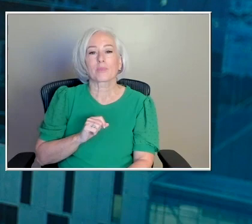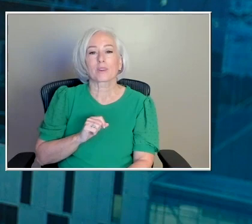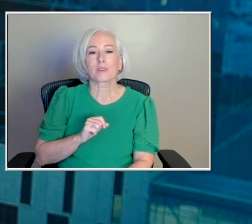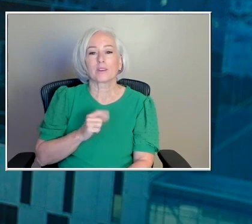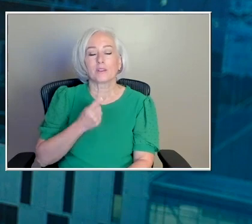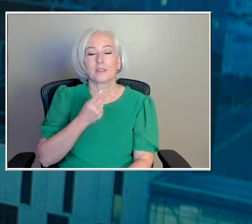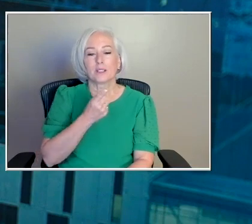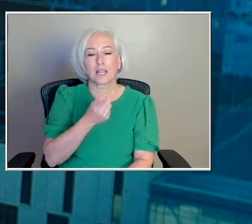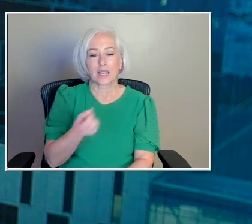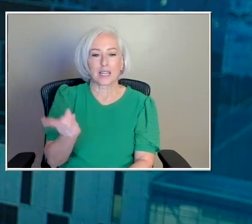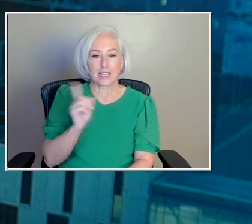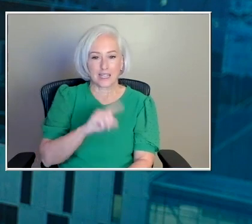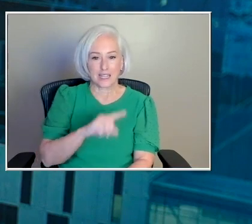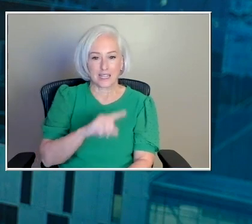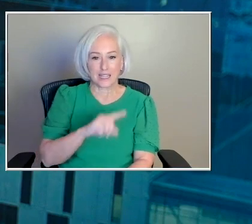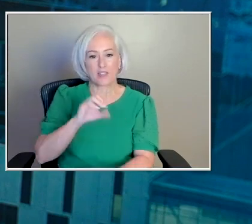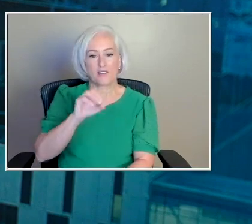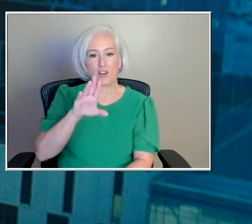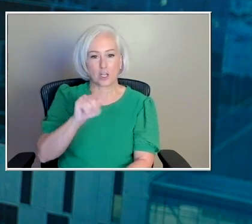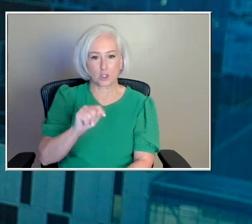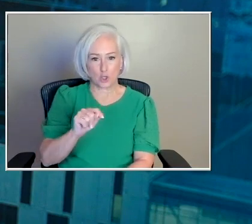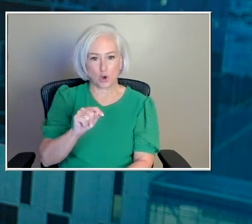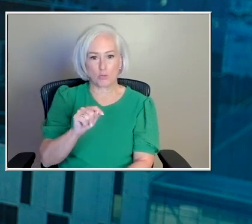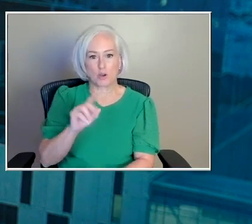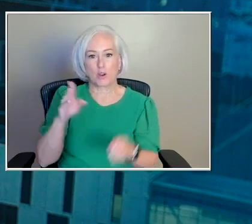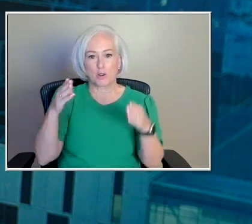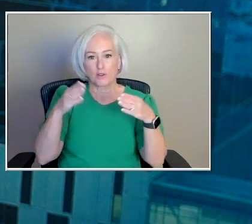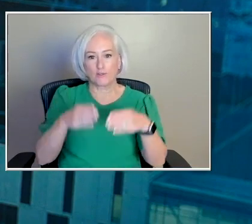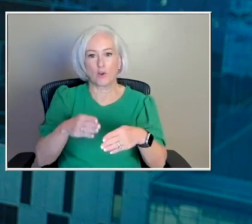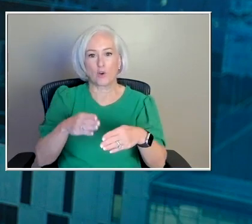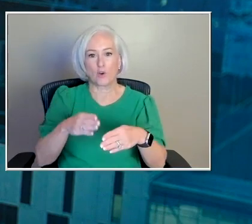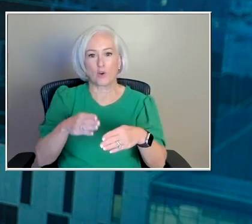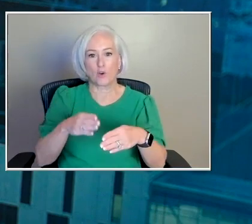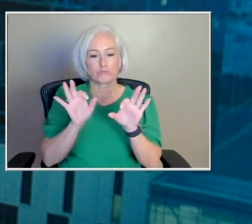the month of October now is around as far as the crucial catch, and that's what they're